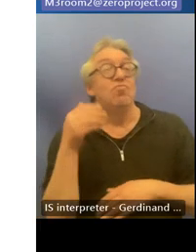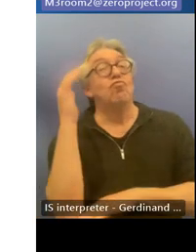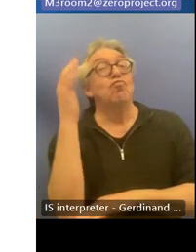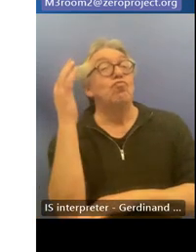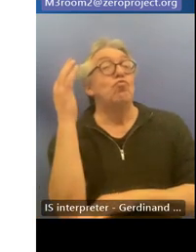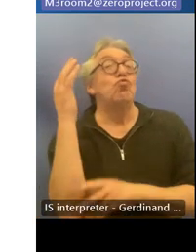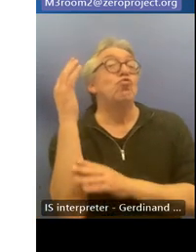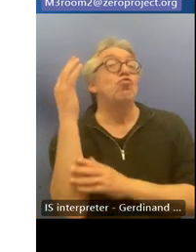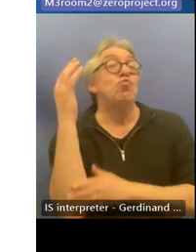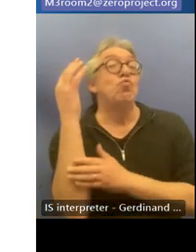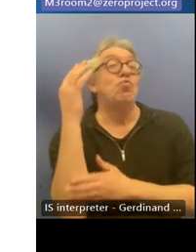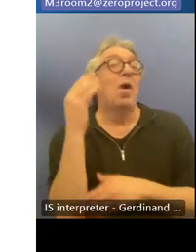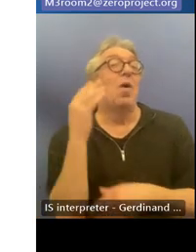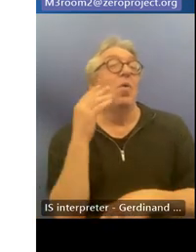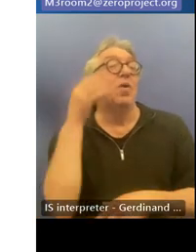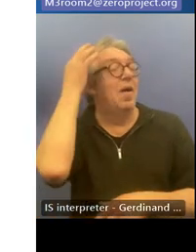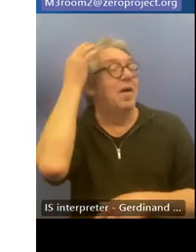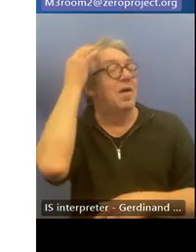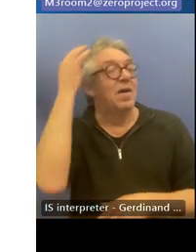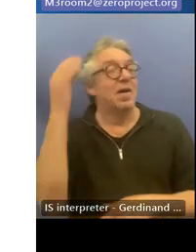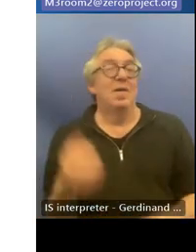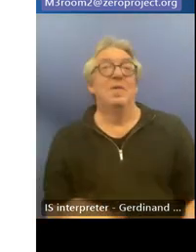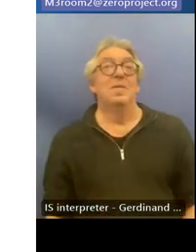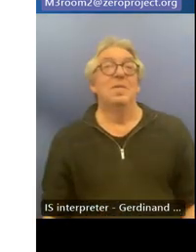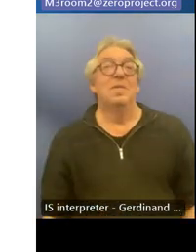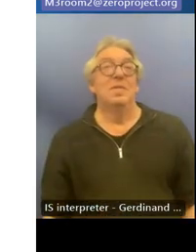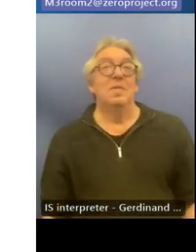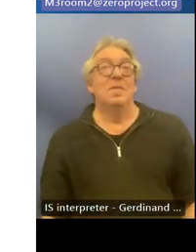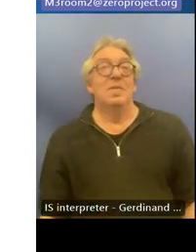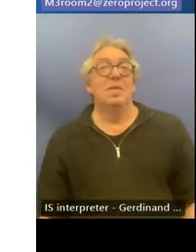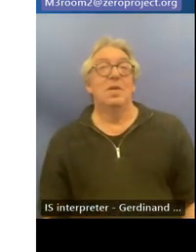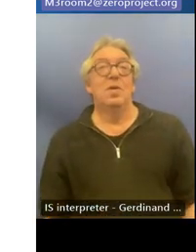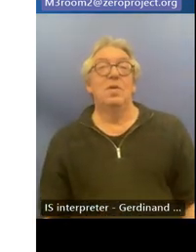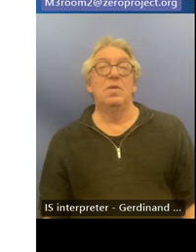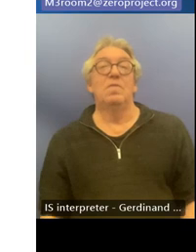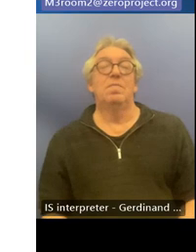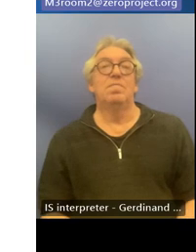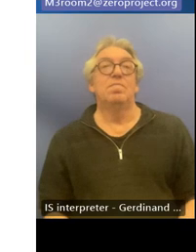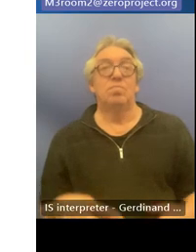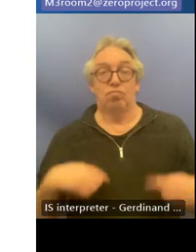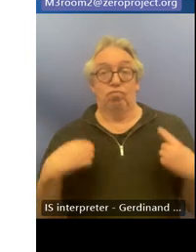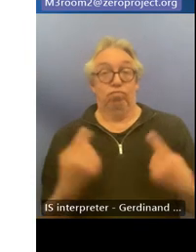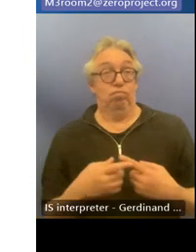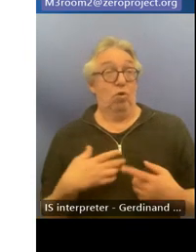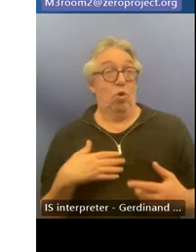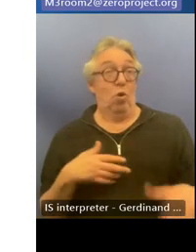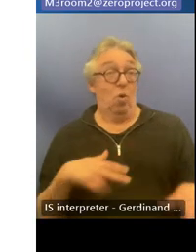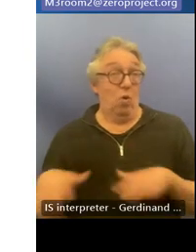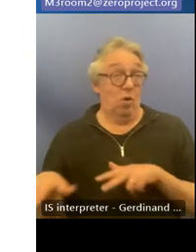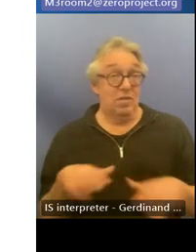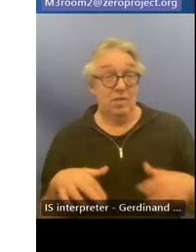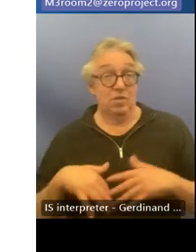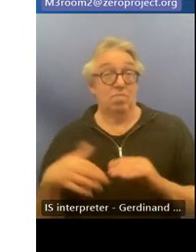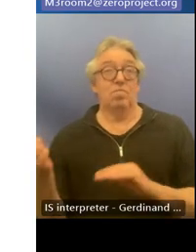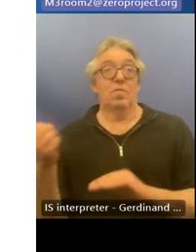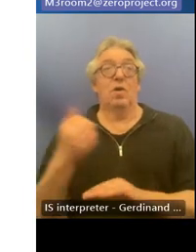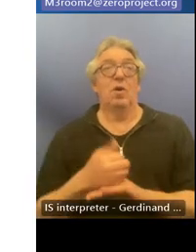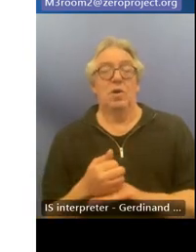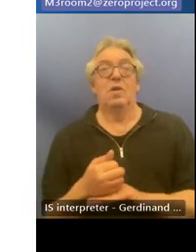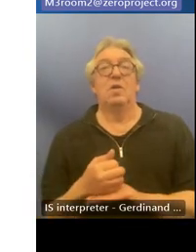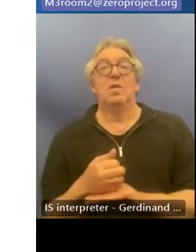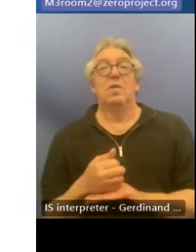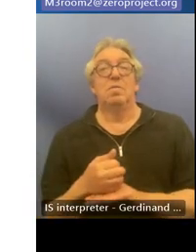Linvano, you already introduced it, Lydia, thank you. It was co-founded in 2018. It was co-founded